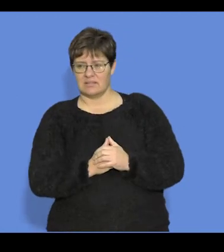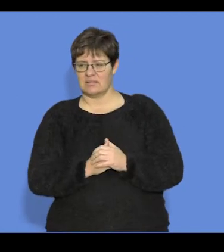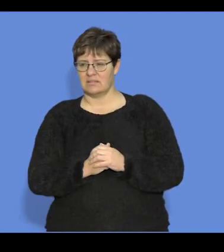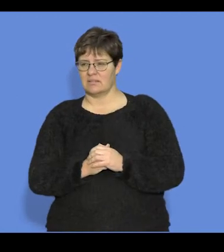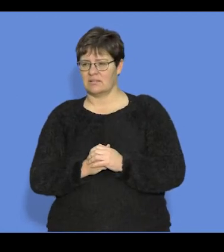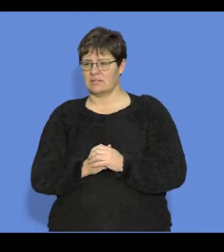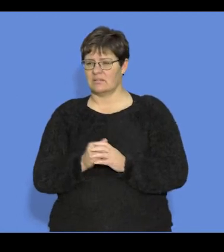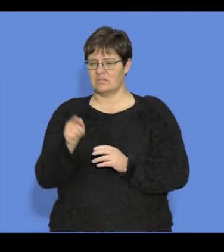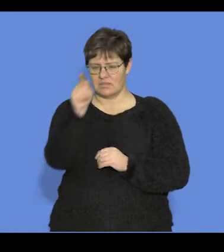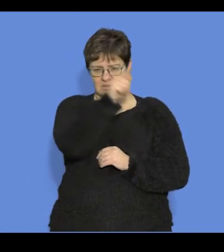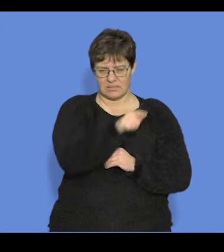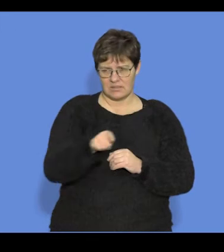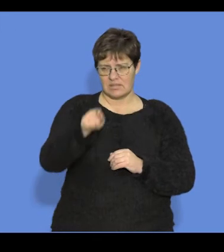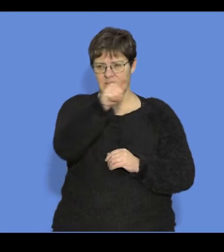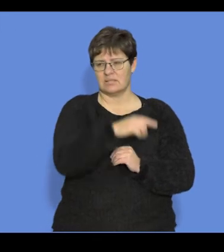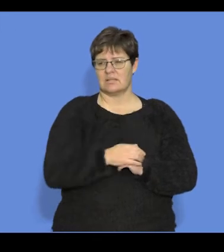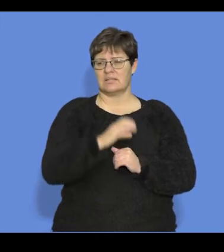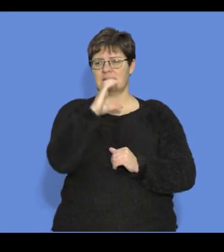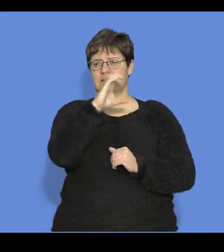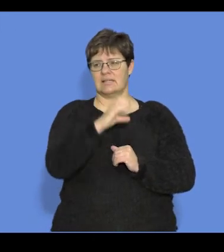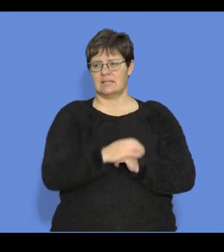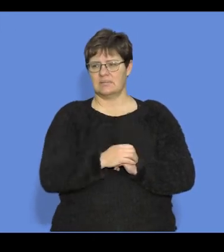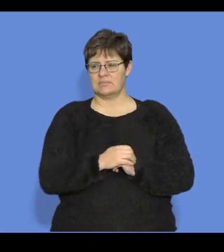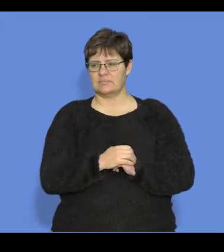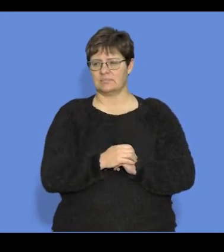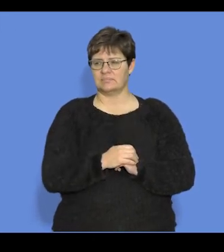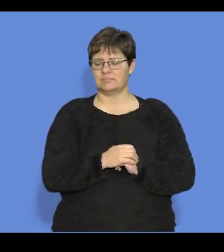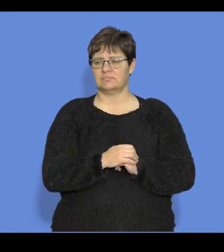So your correct answer there is C.